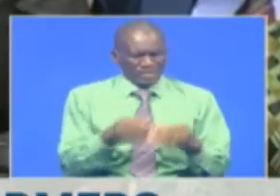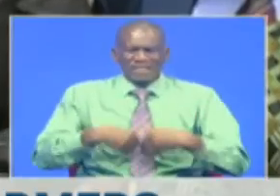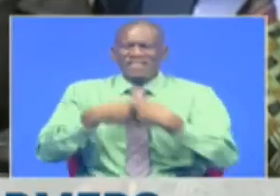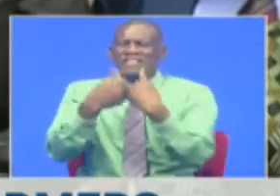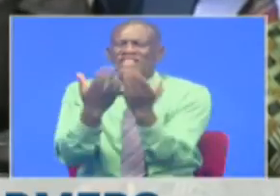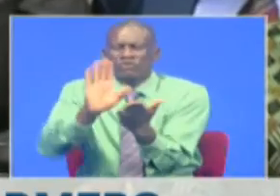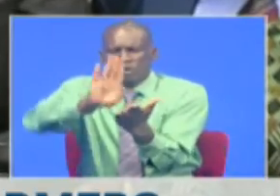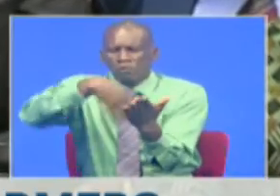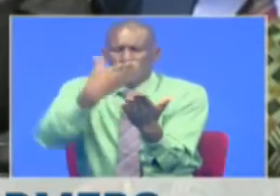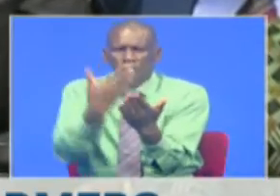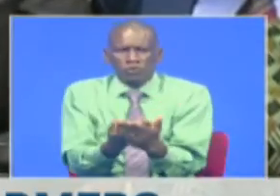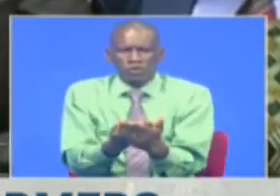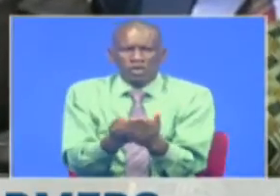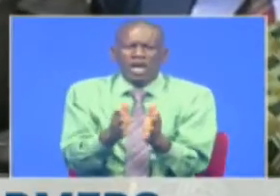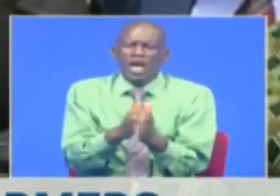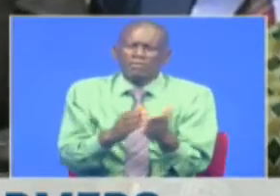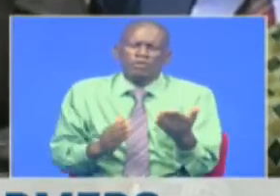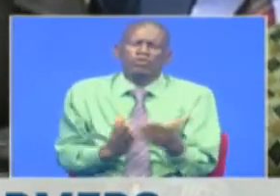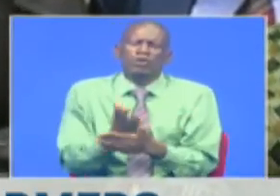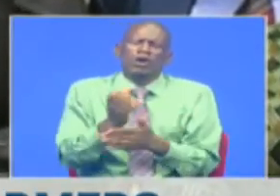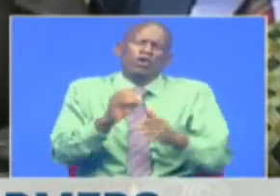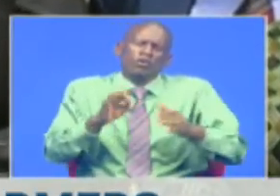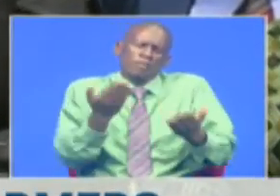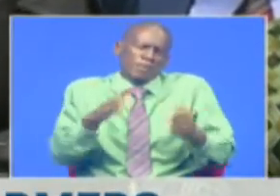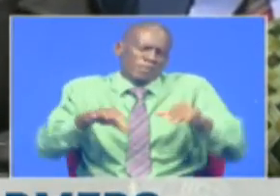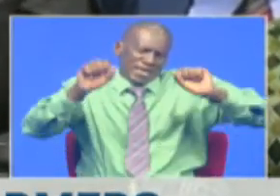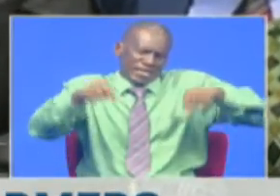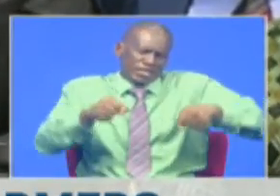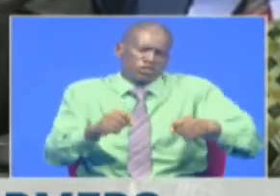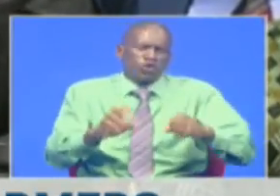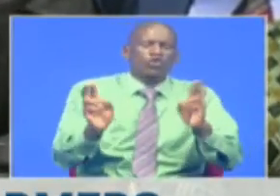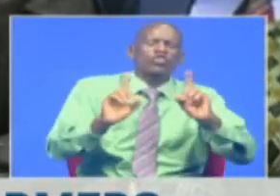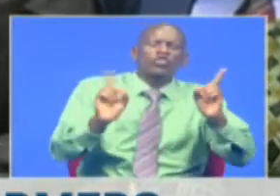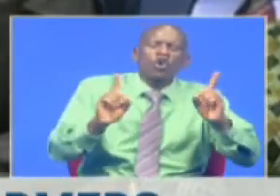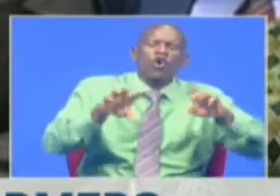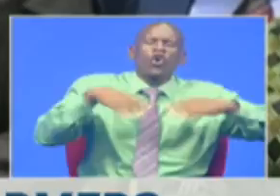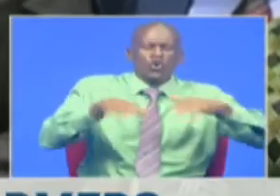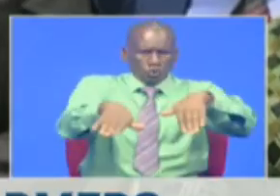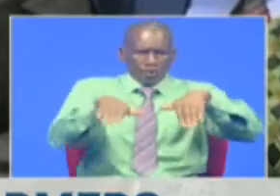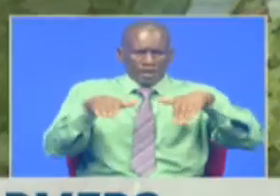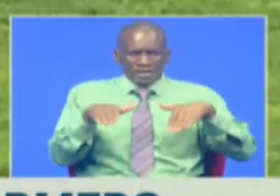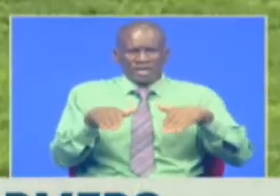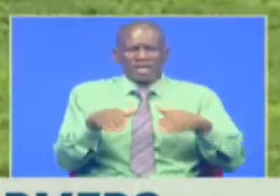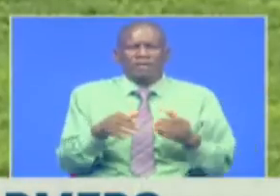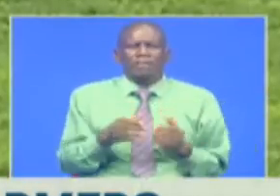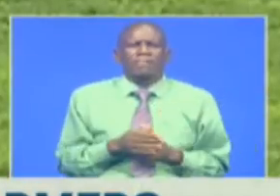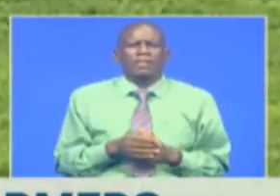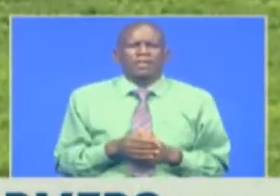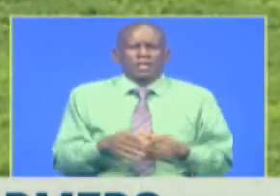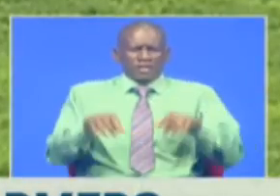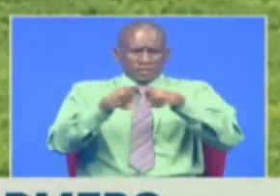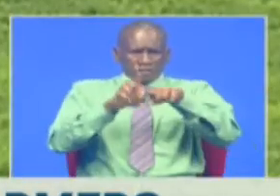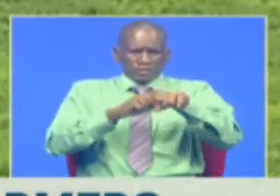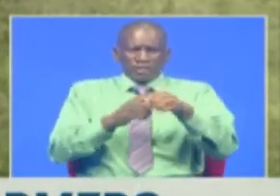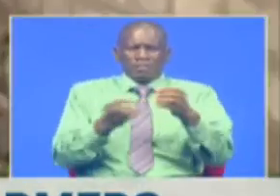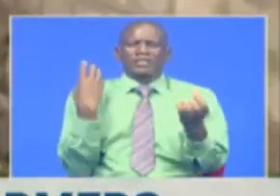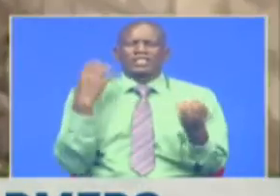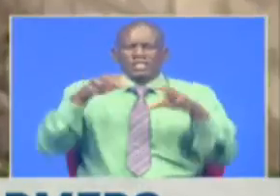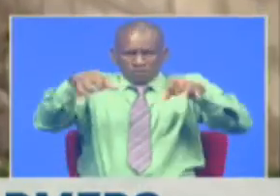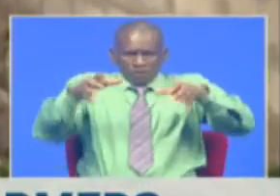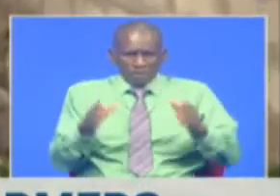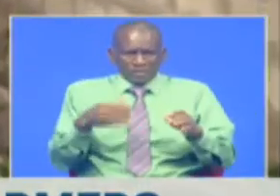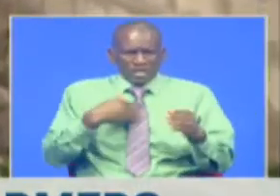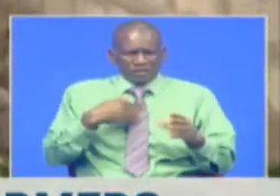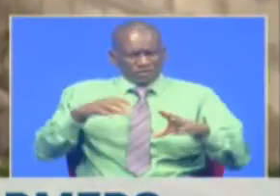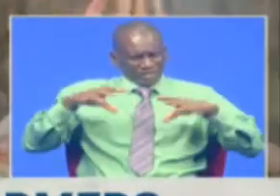of either a yes, a no, a wait, whatever form of reaction that you can get. Meanwhile, tea farmers have welcomed